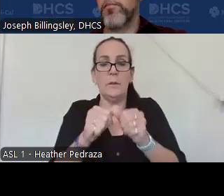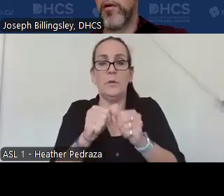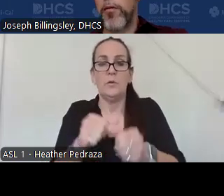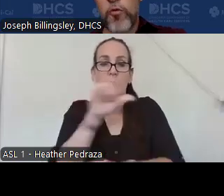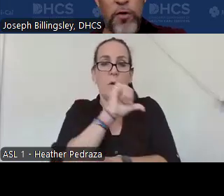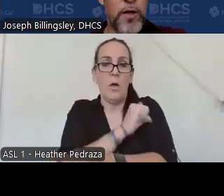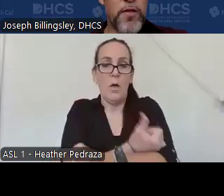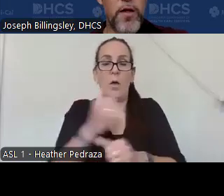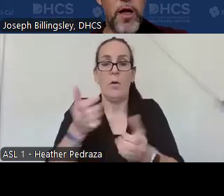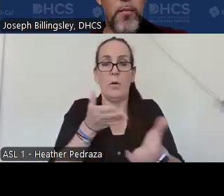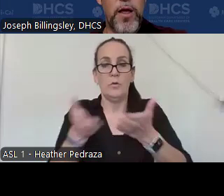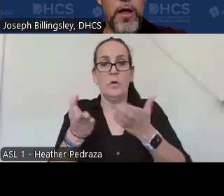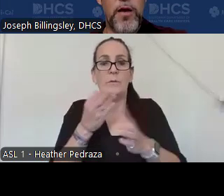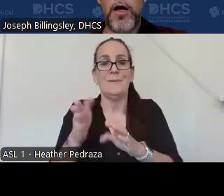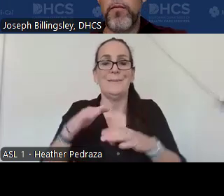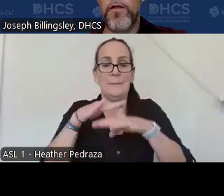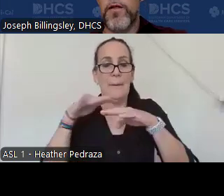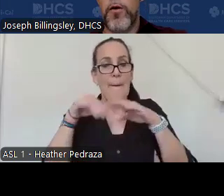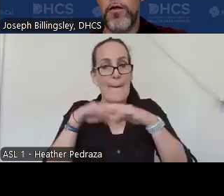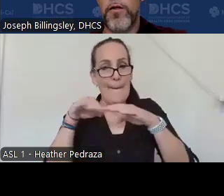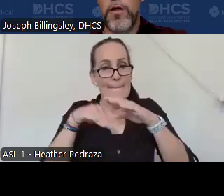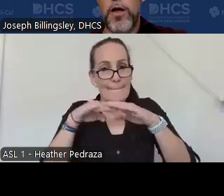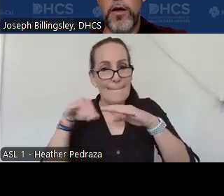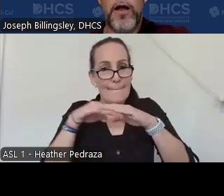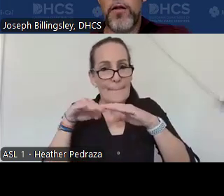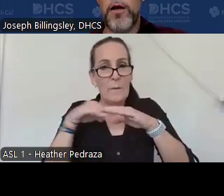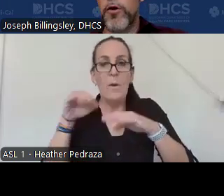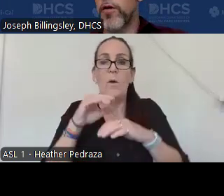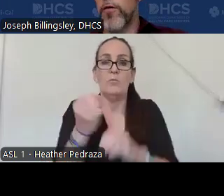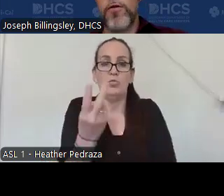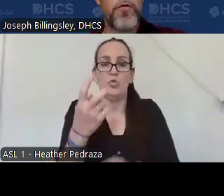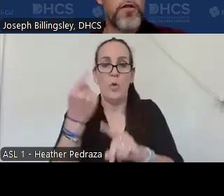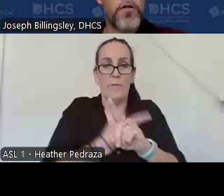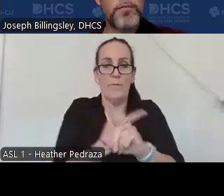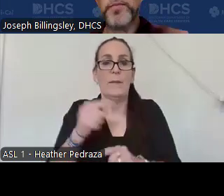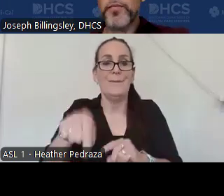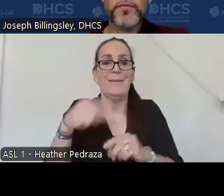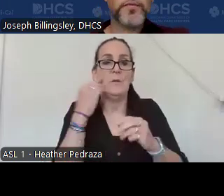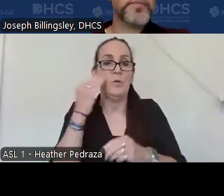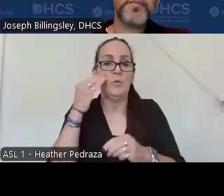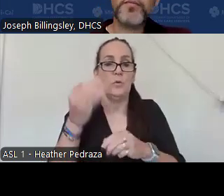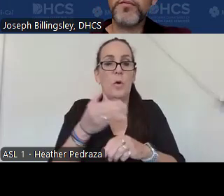which is a minimum of 12 months. And this is known as enhanced continuity of care for services.